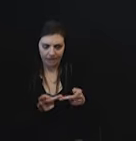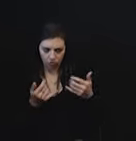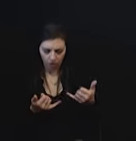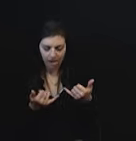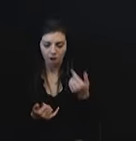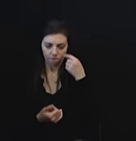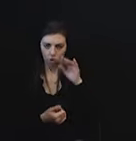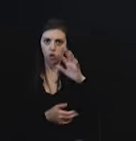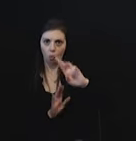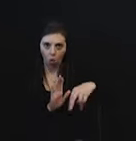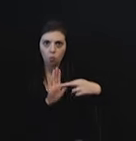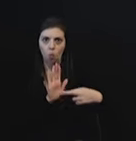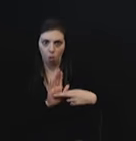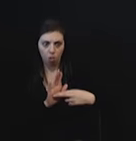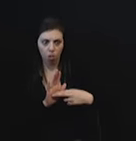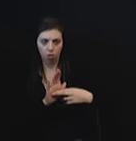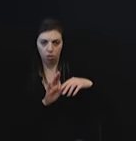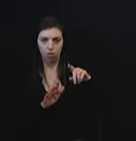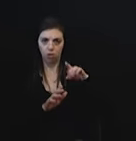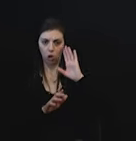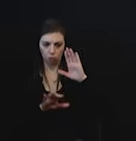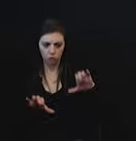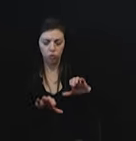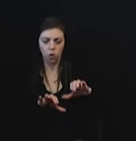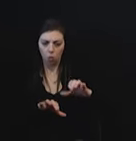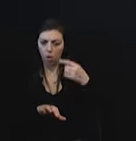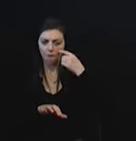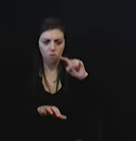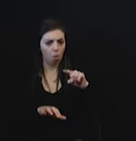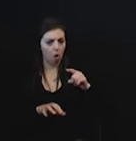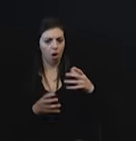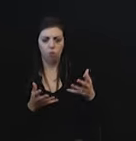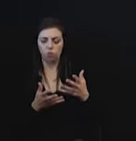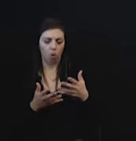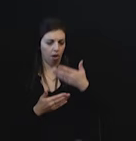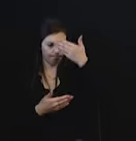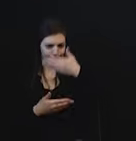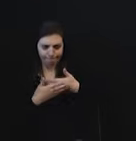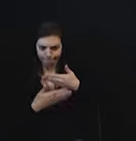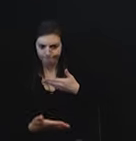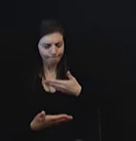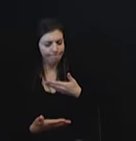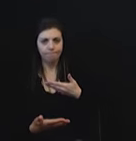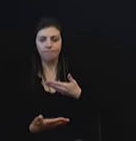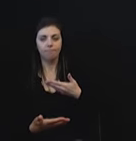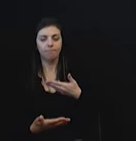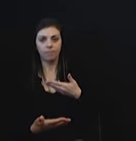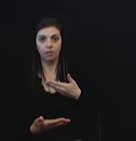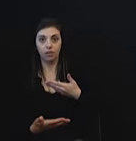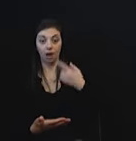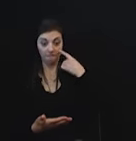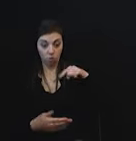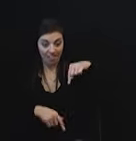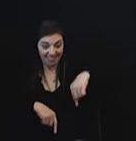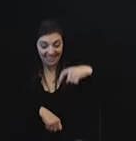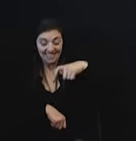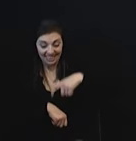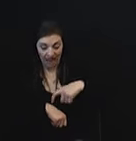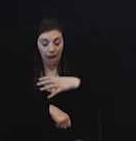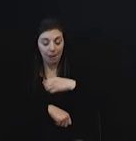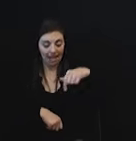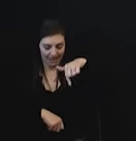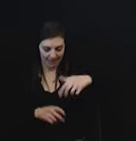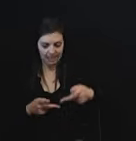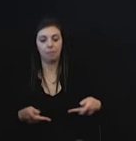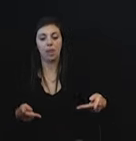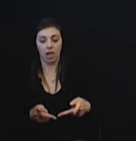the role that you're doing, for what is in front of you, for this time and this